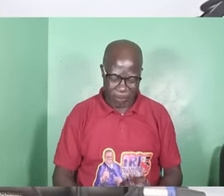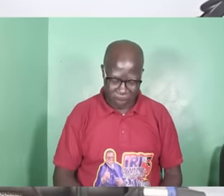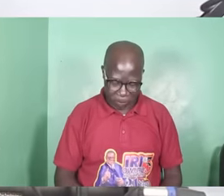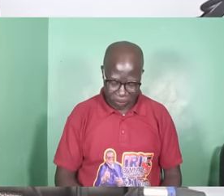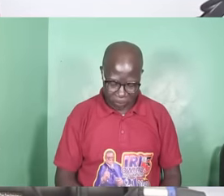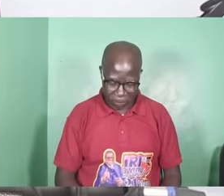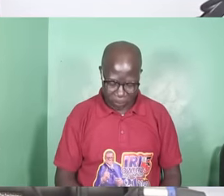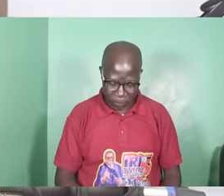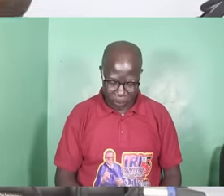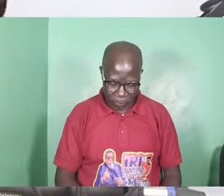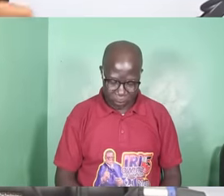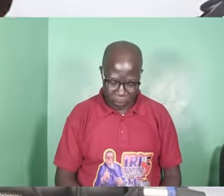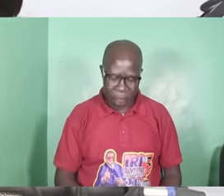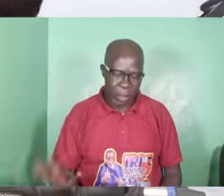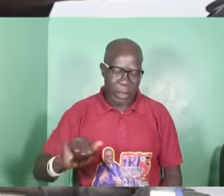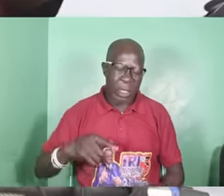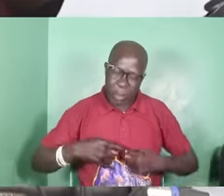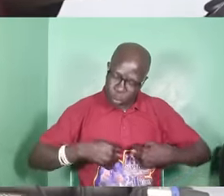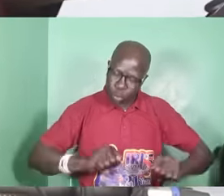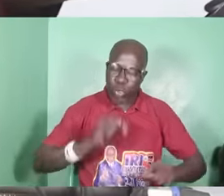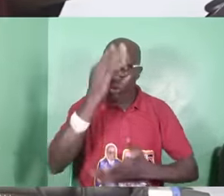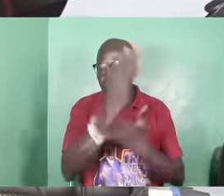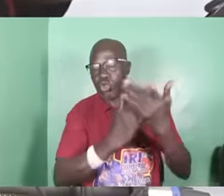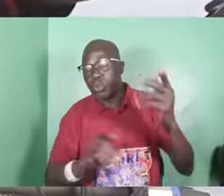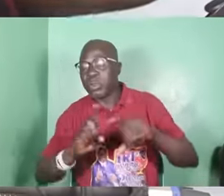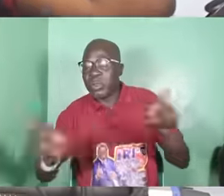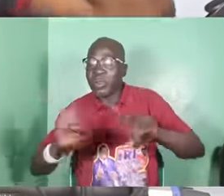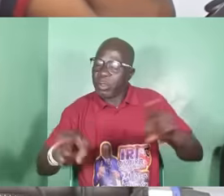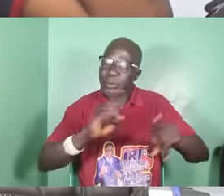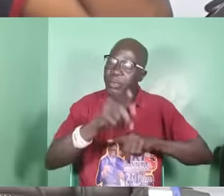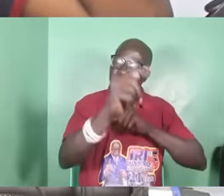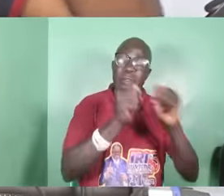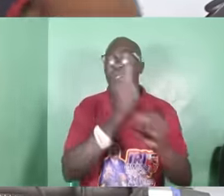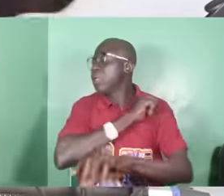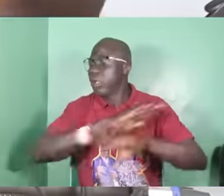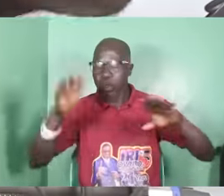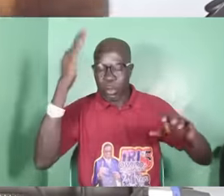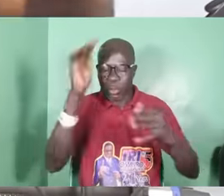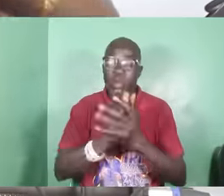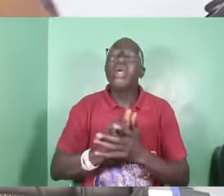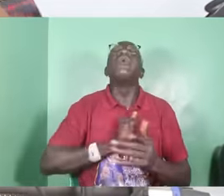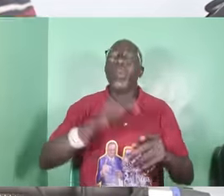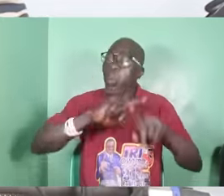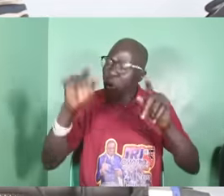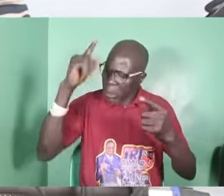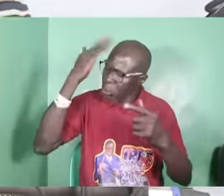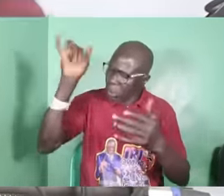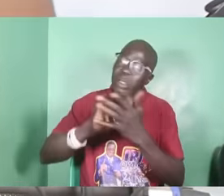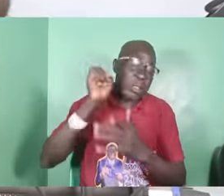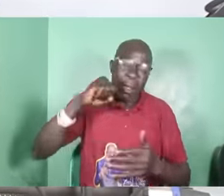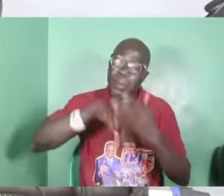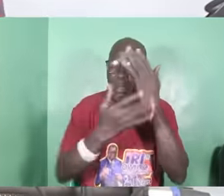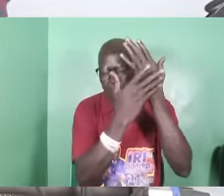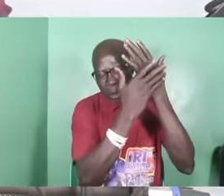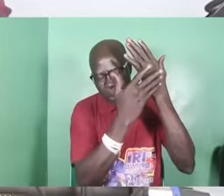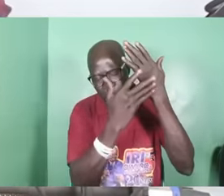of course it's on Rara. What's the same Ubu test? She gave that nose ass. For woman to see. They did not see what I told one is. They said that she was young in the